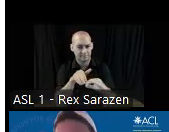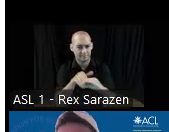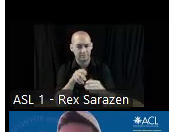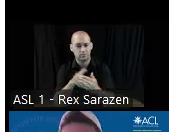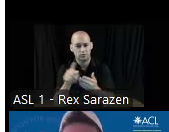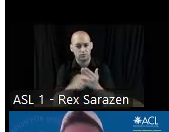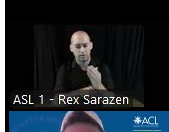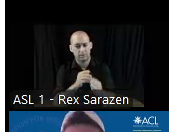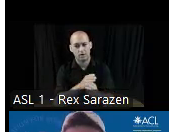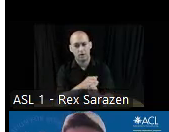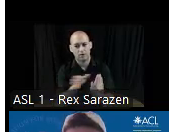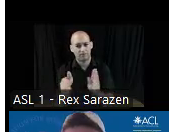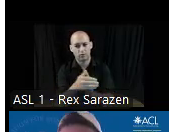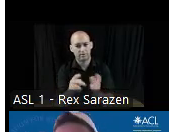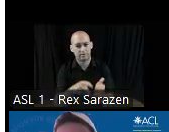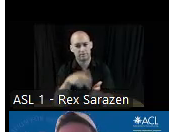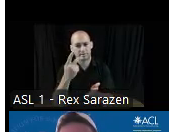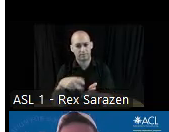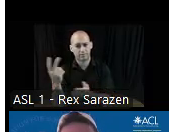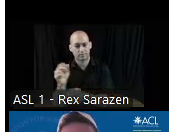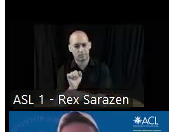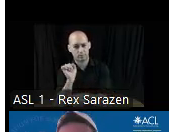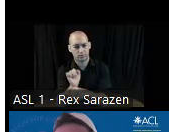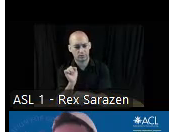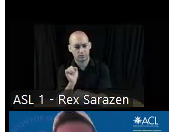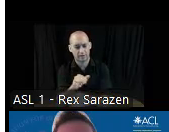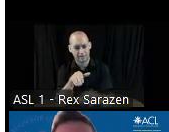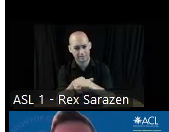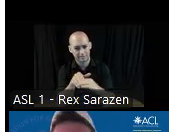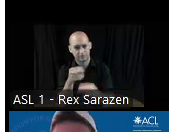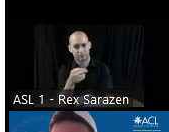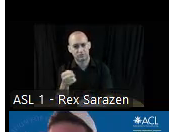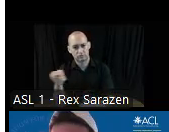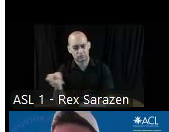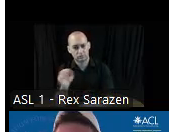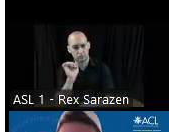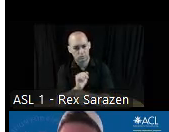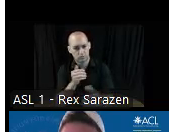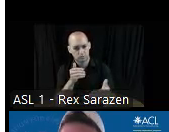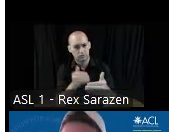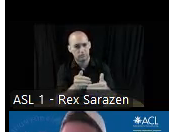and effectively leverage resources as we work towards meeting the needs of older